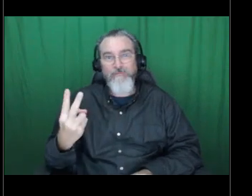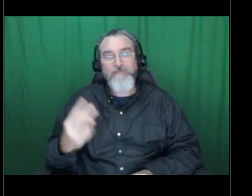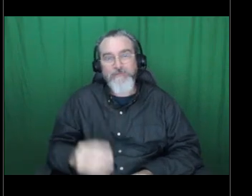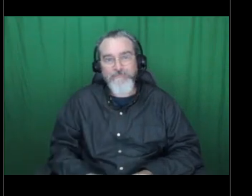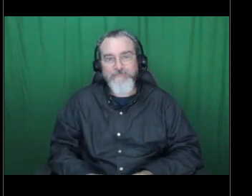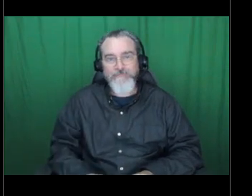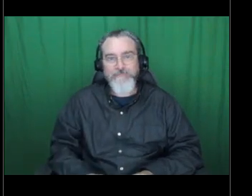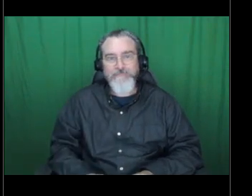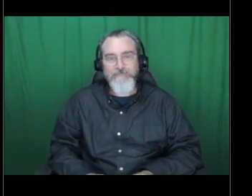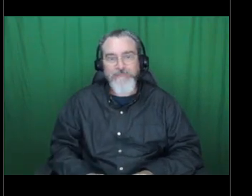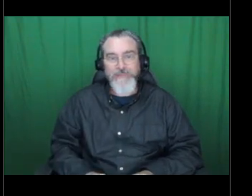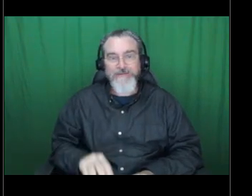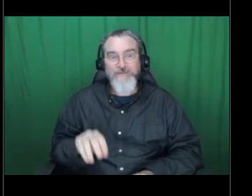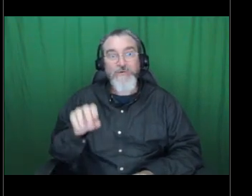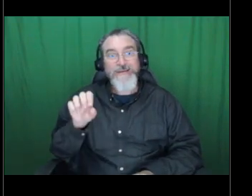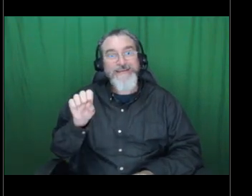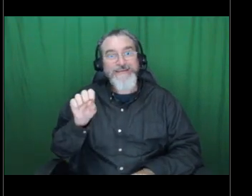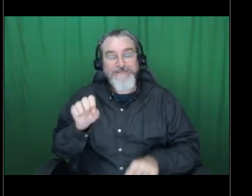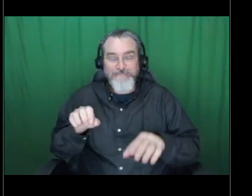side flares vary.